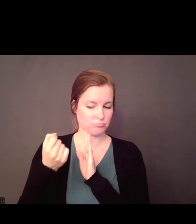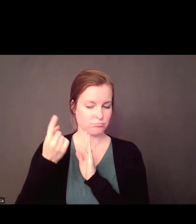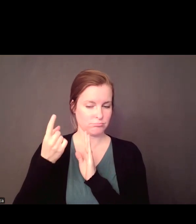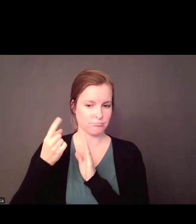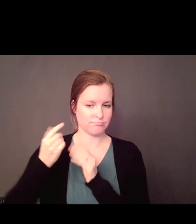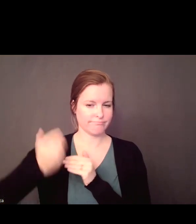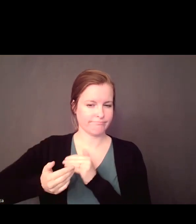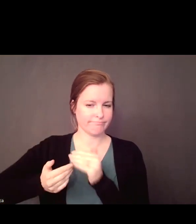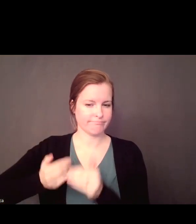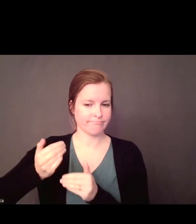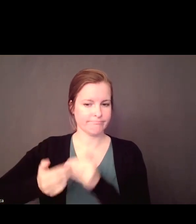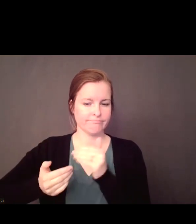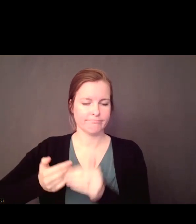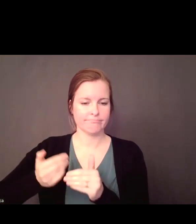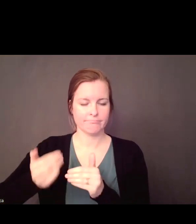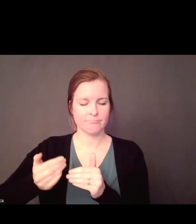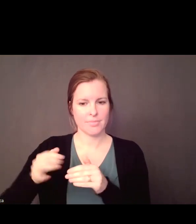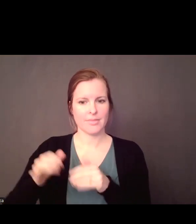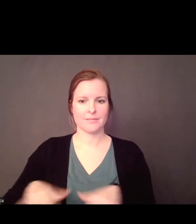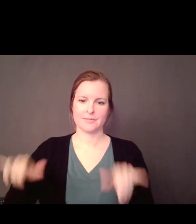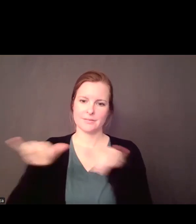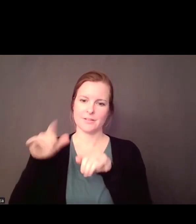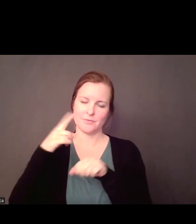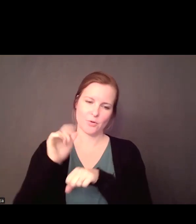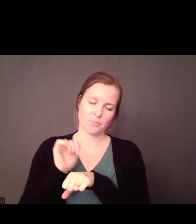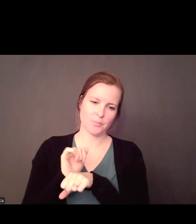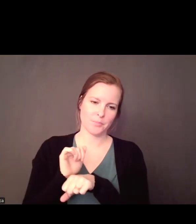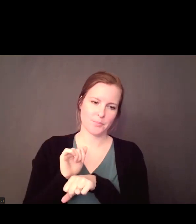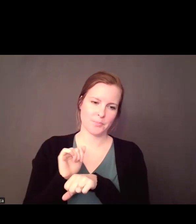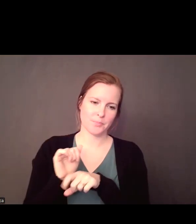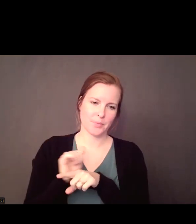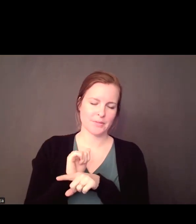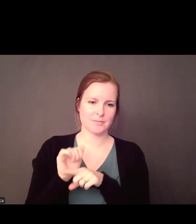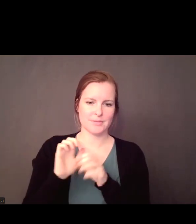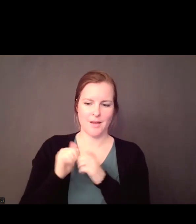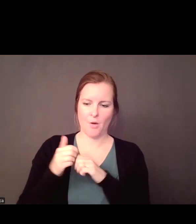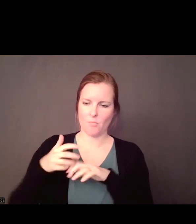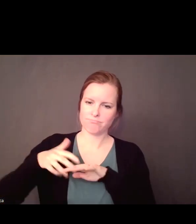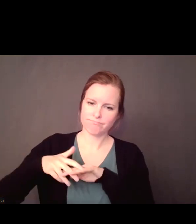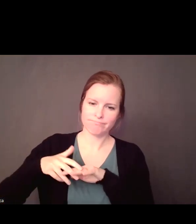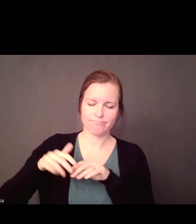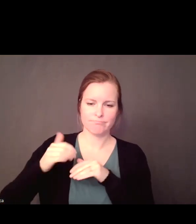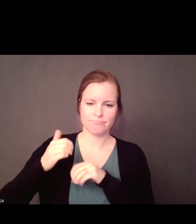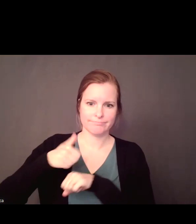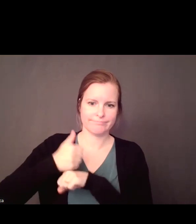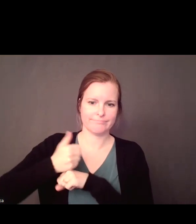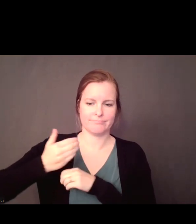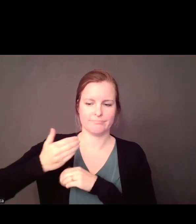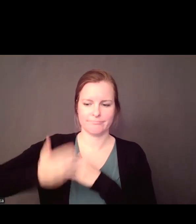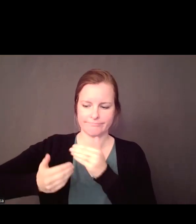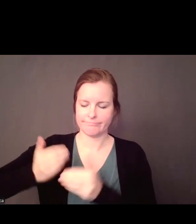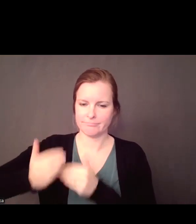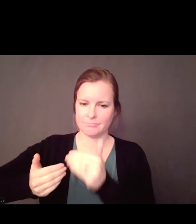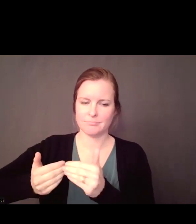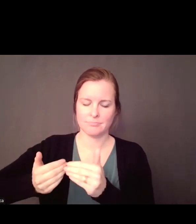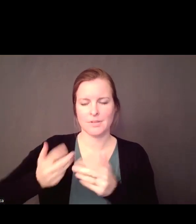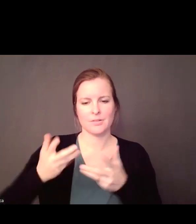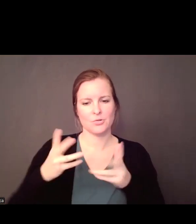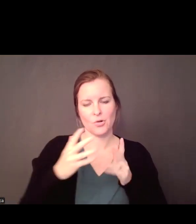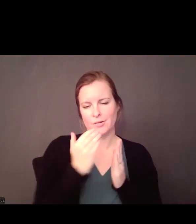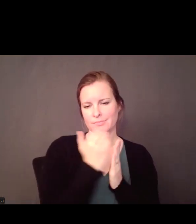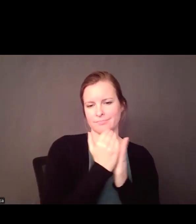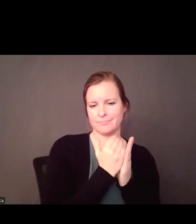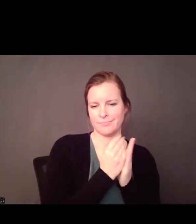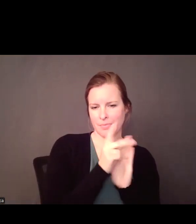of the standards of practice for how we're going to implement this moving forward, which is outlined in our policy, as well